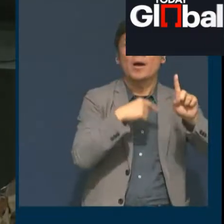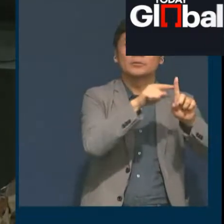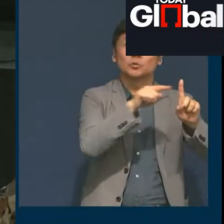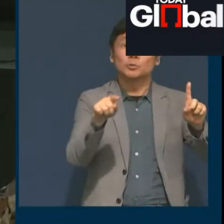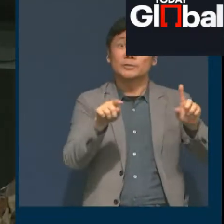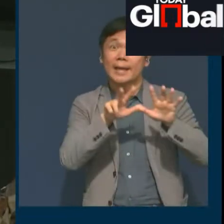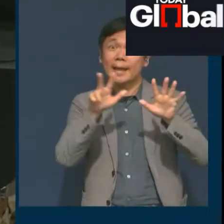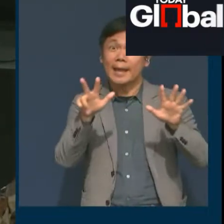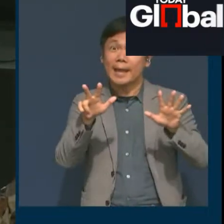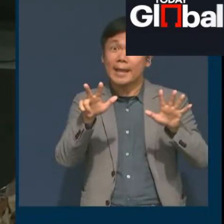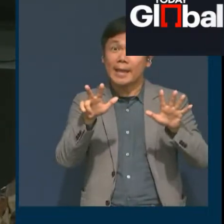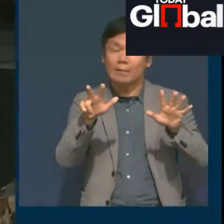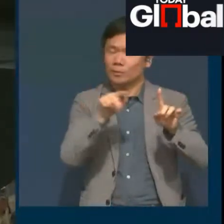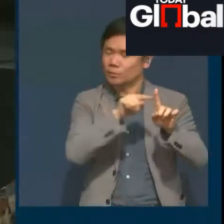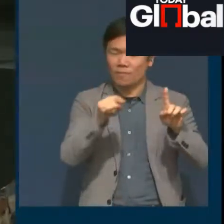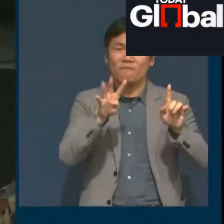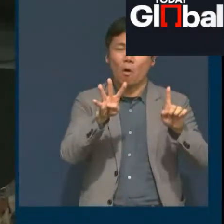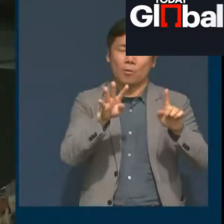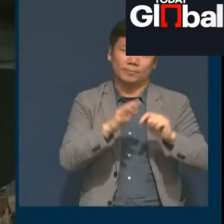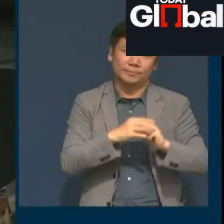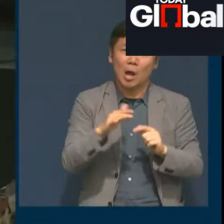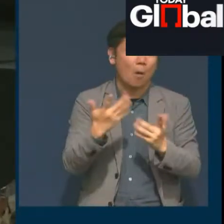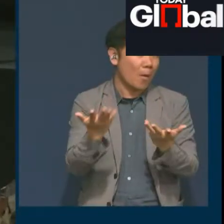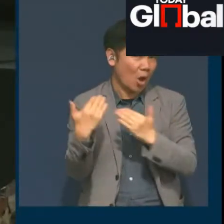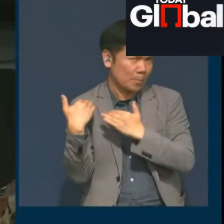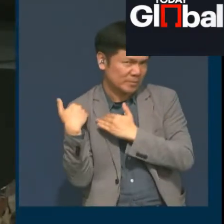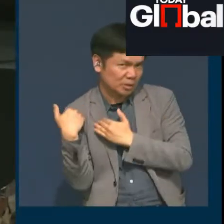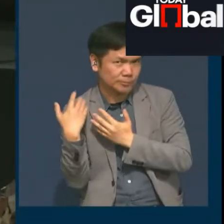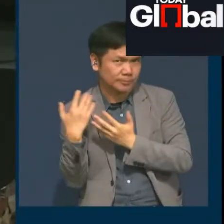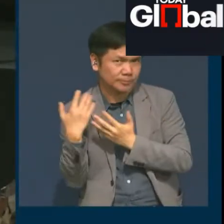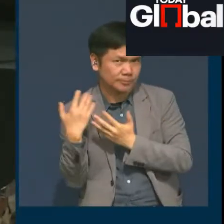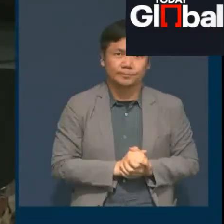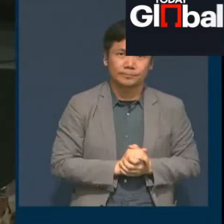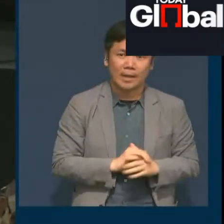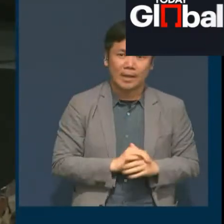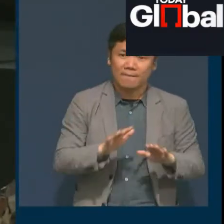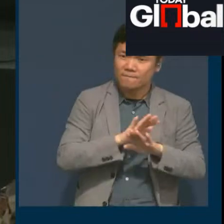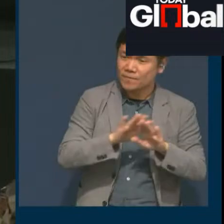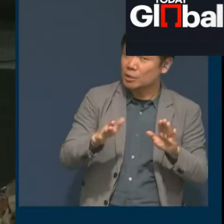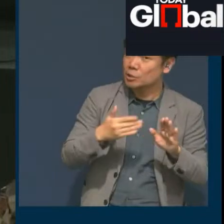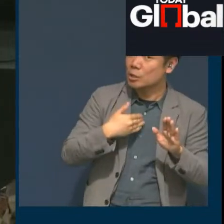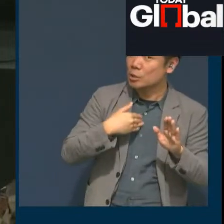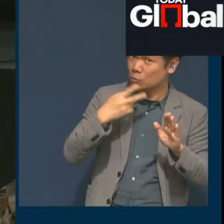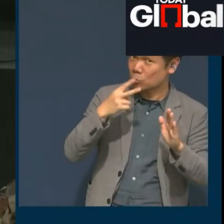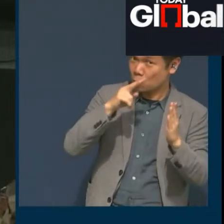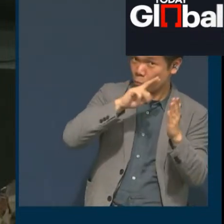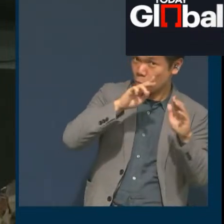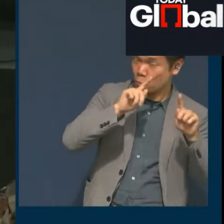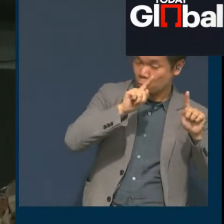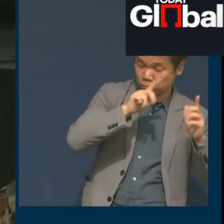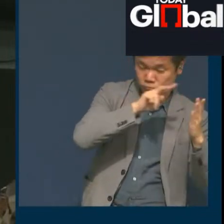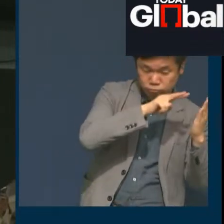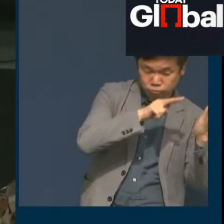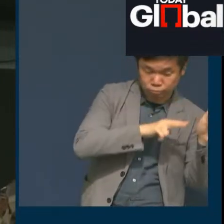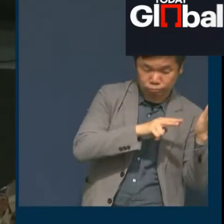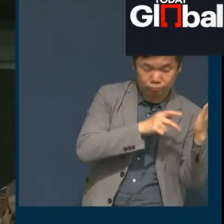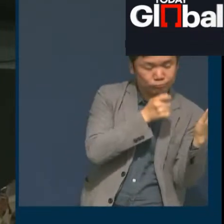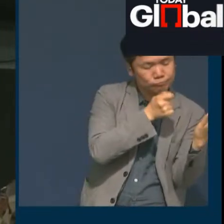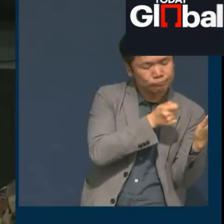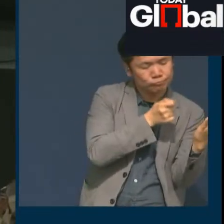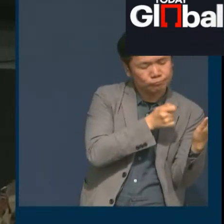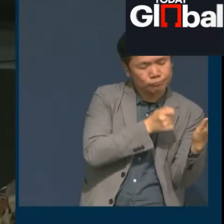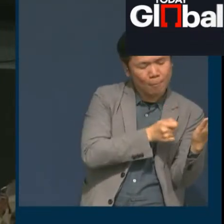through 4. We have looked at the reports that have been presented. We have